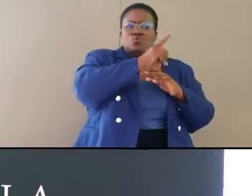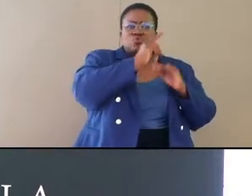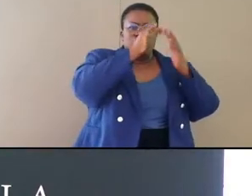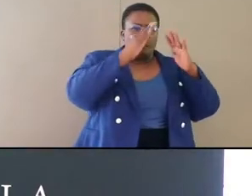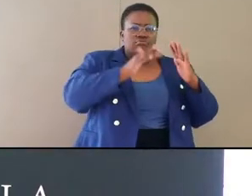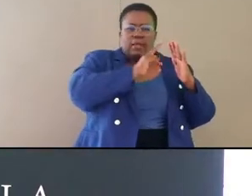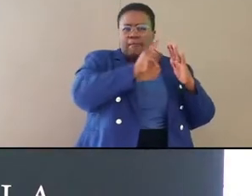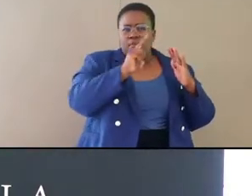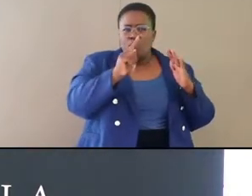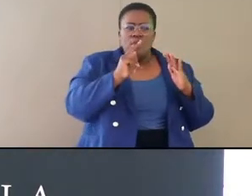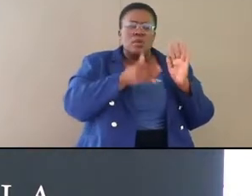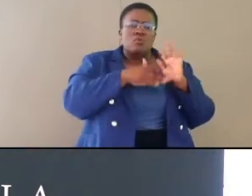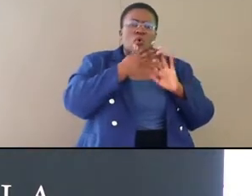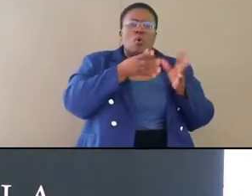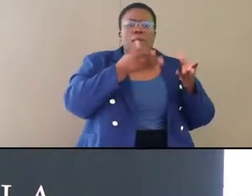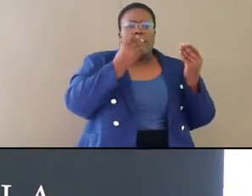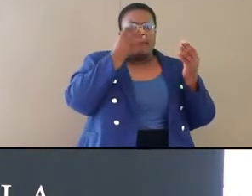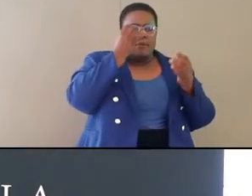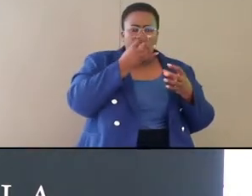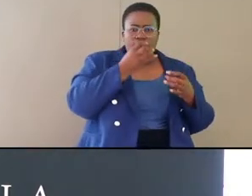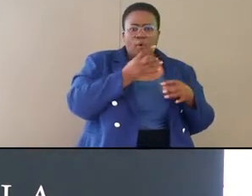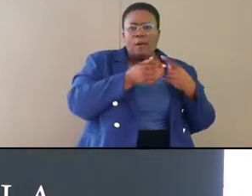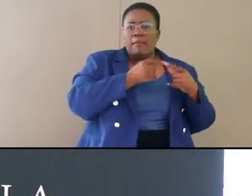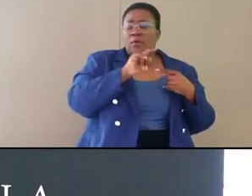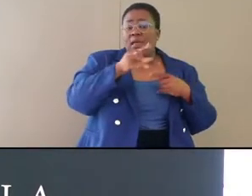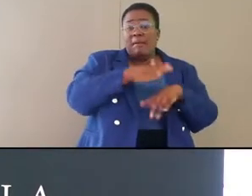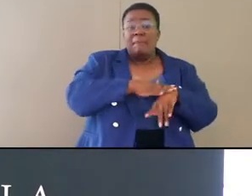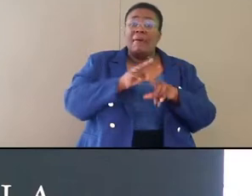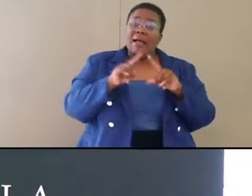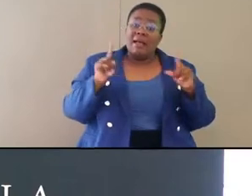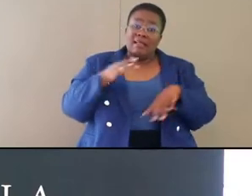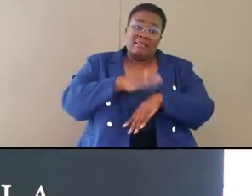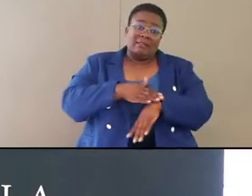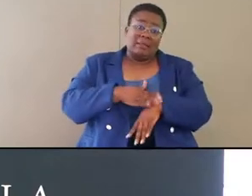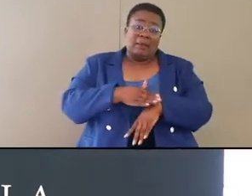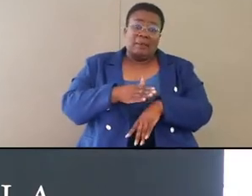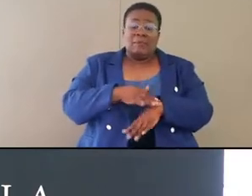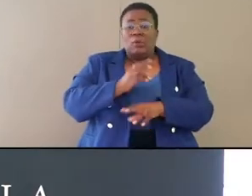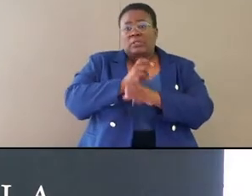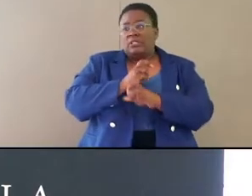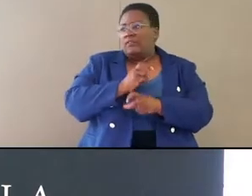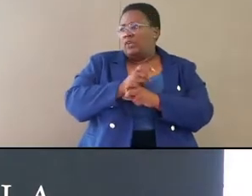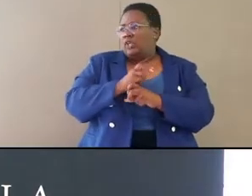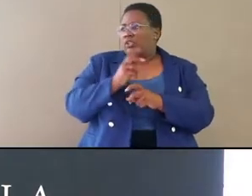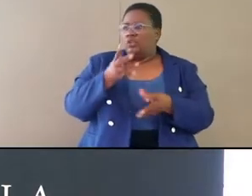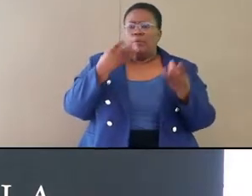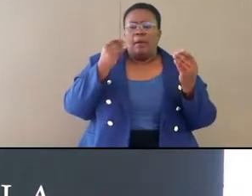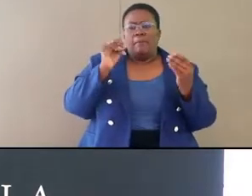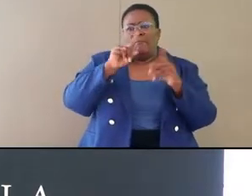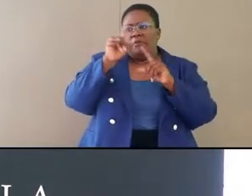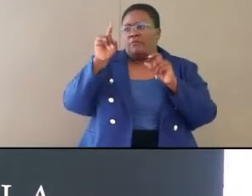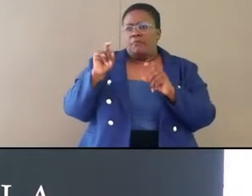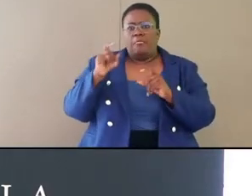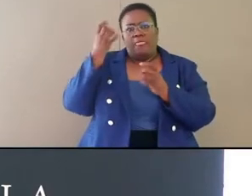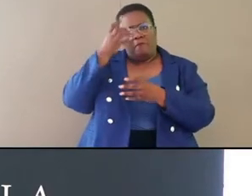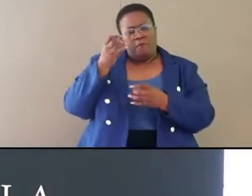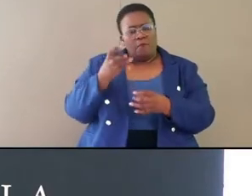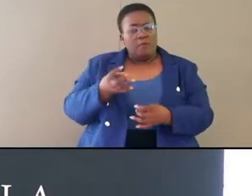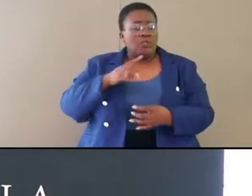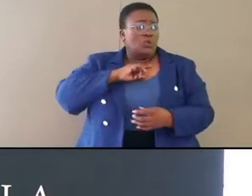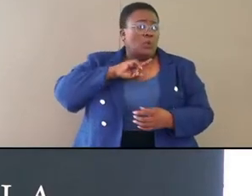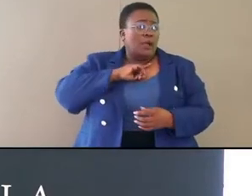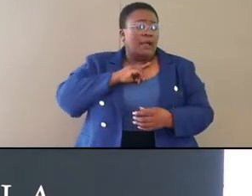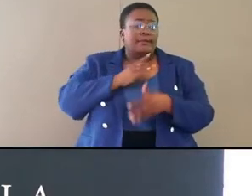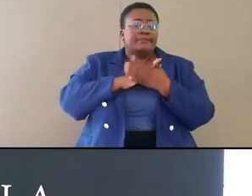about it and unfortunately at that time, it was very hard to get that information because between